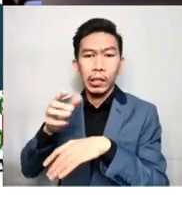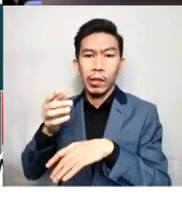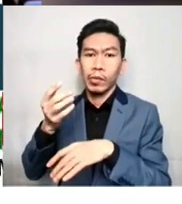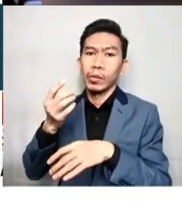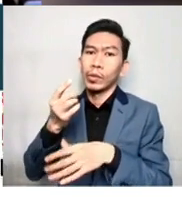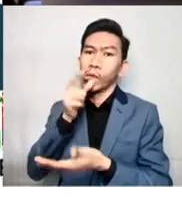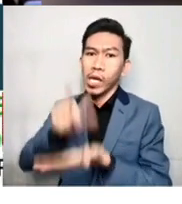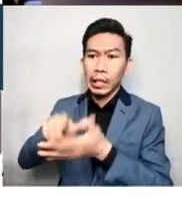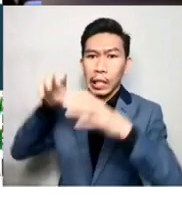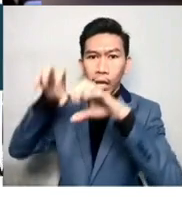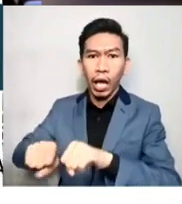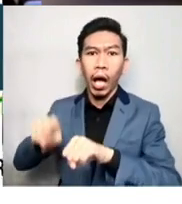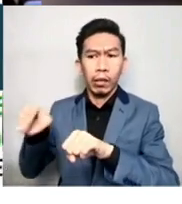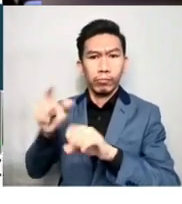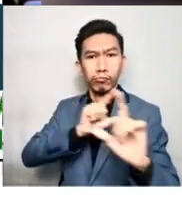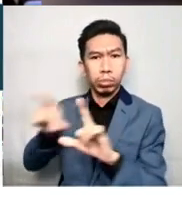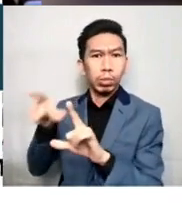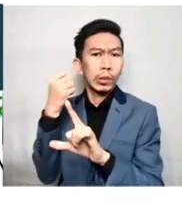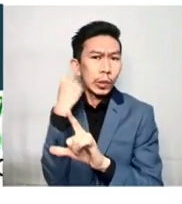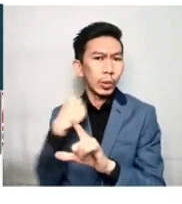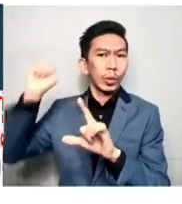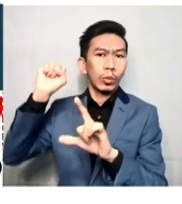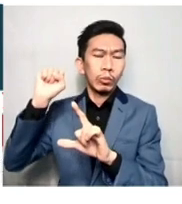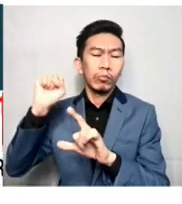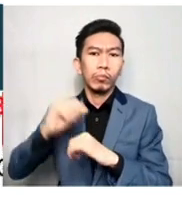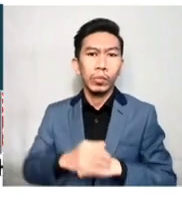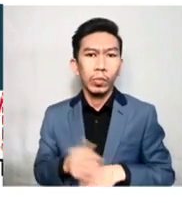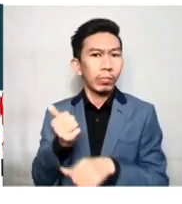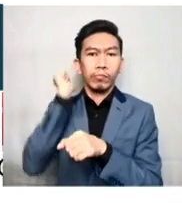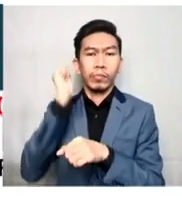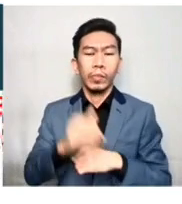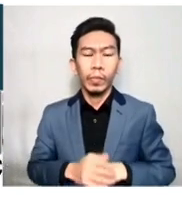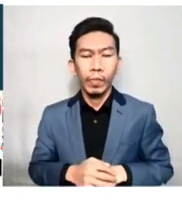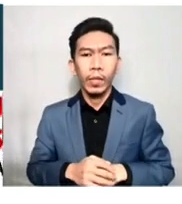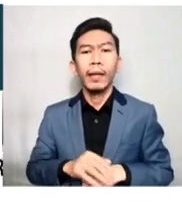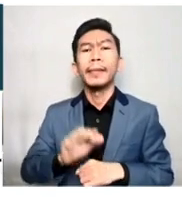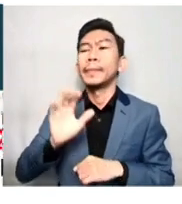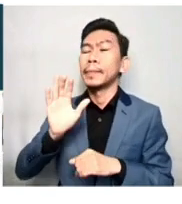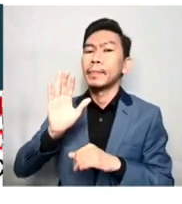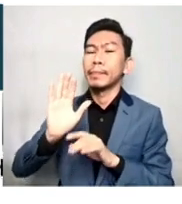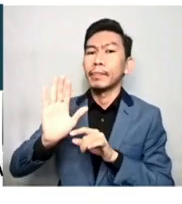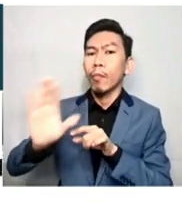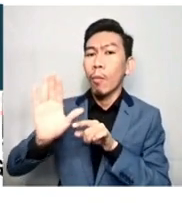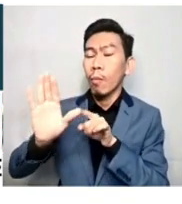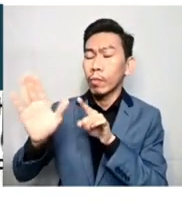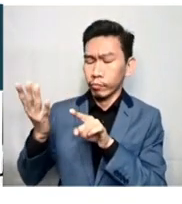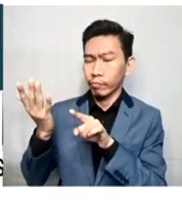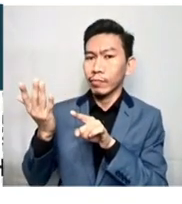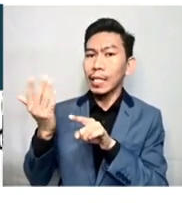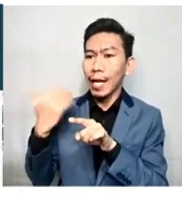nanlaban. Right. Cristina, in your statement, you released a statement, and in that statement you say state security forces